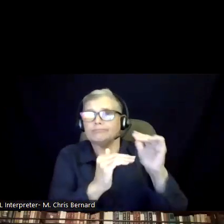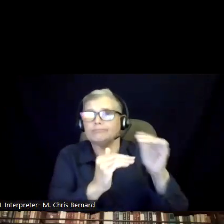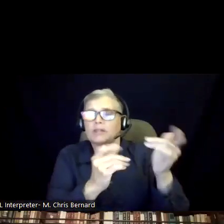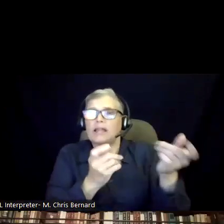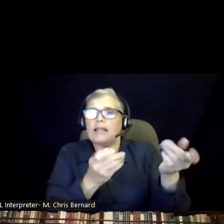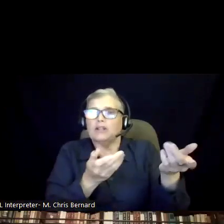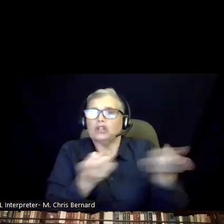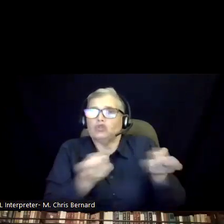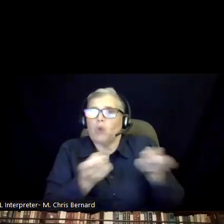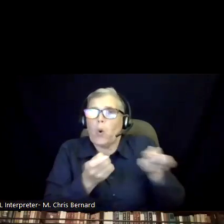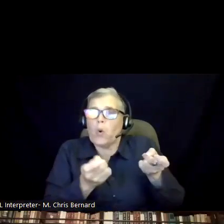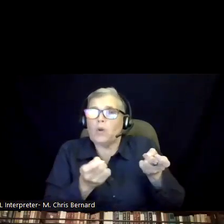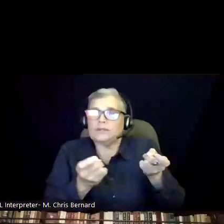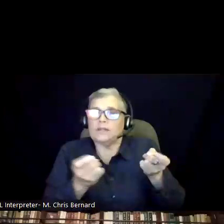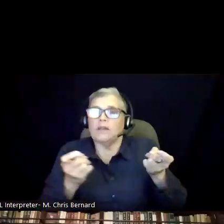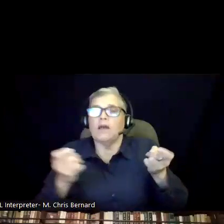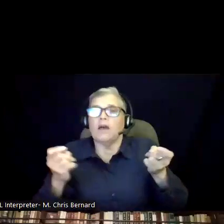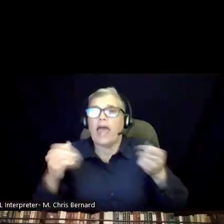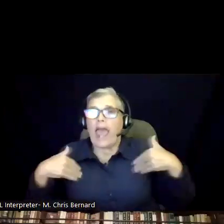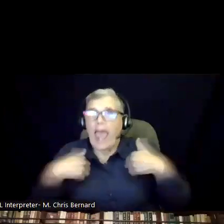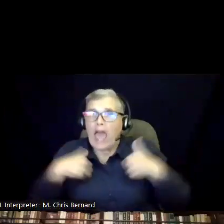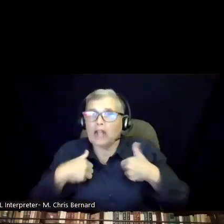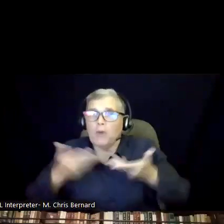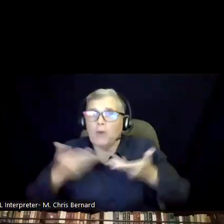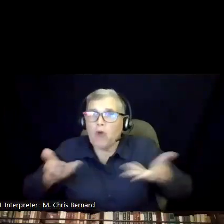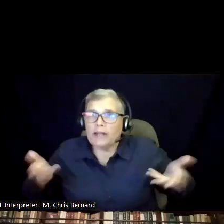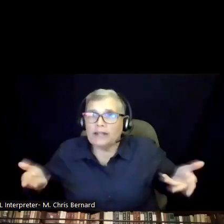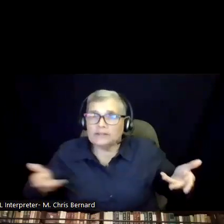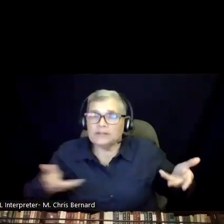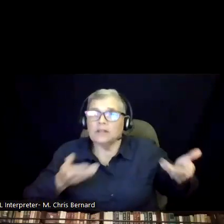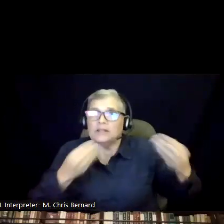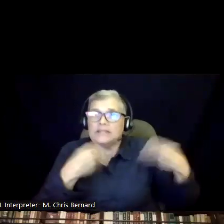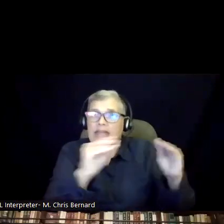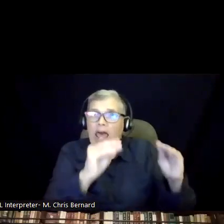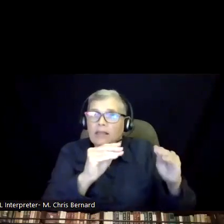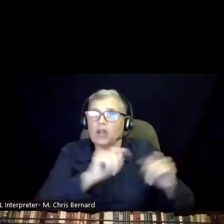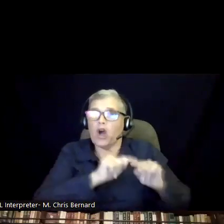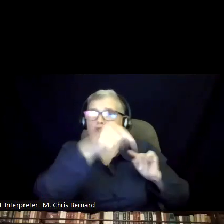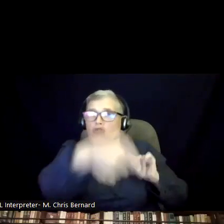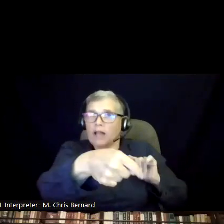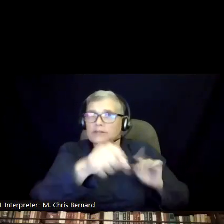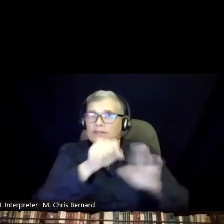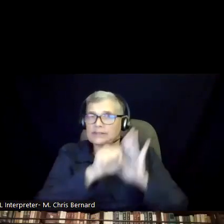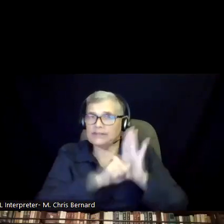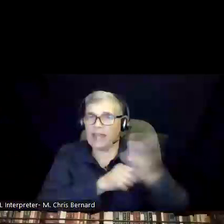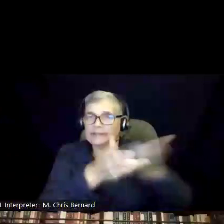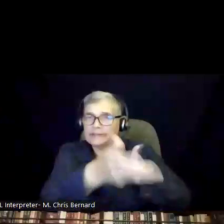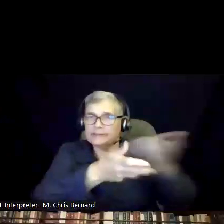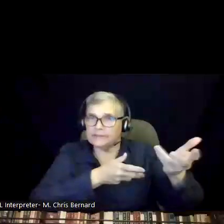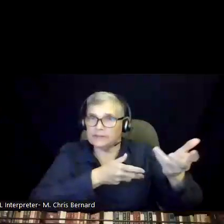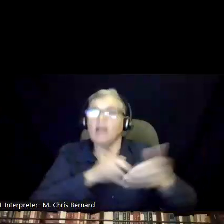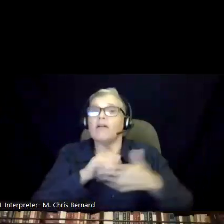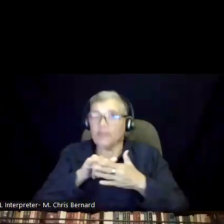That allocated wildlife by law. It most effectively considered wildlife an international